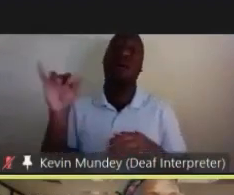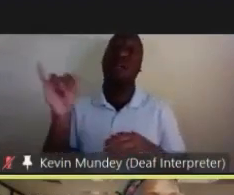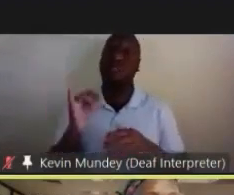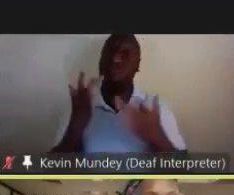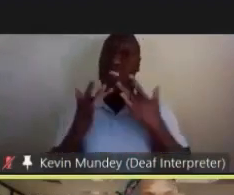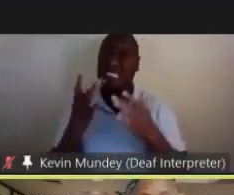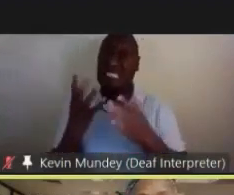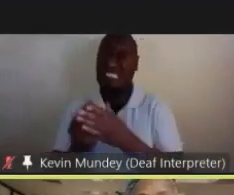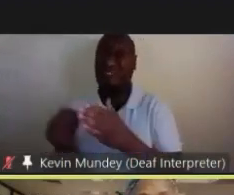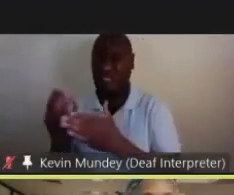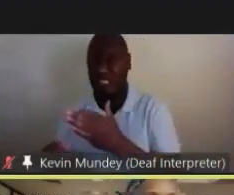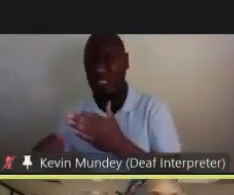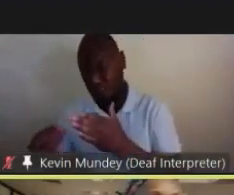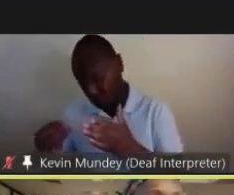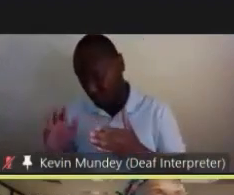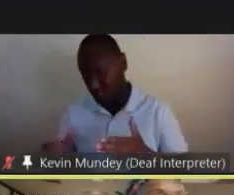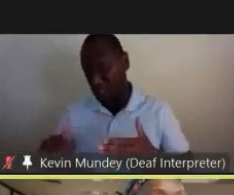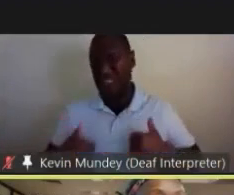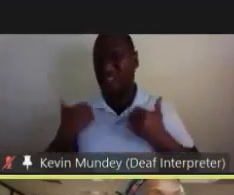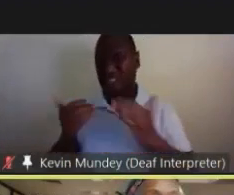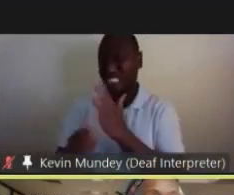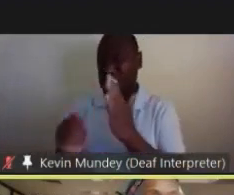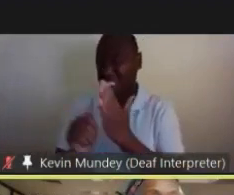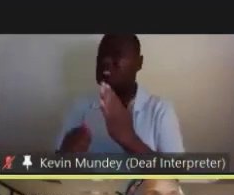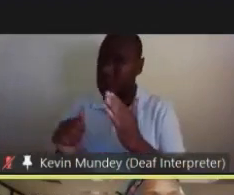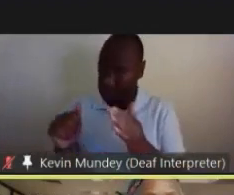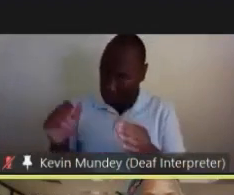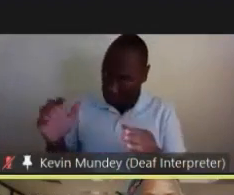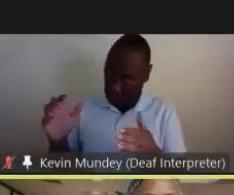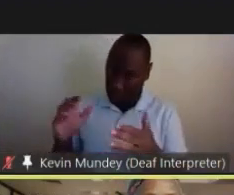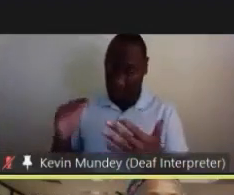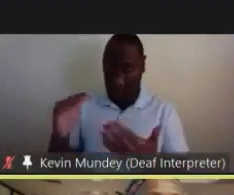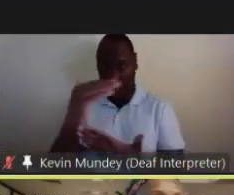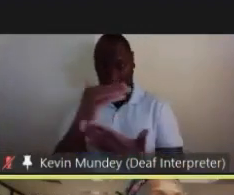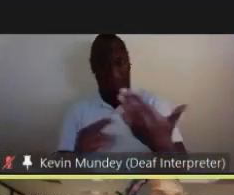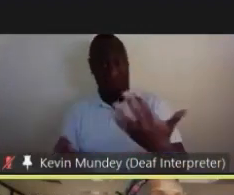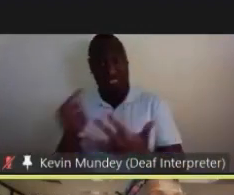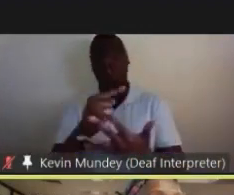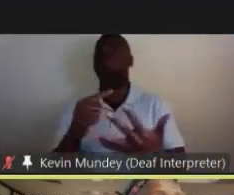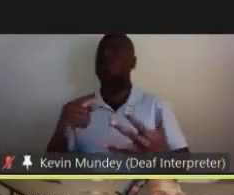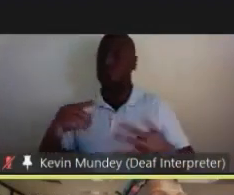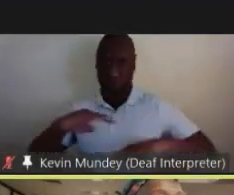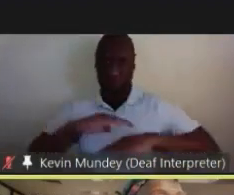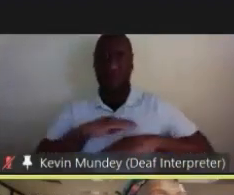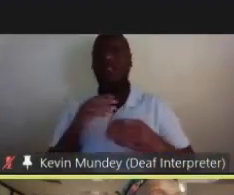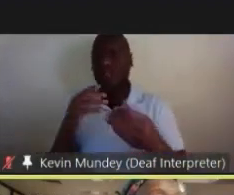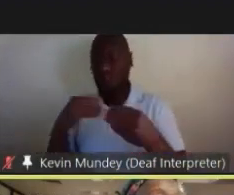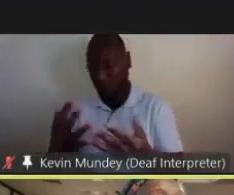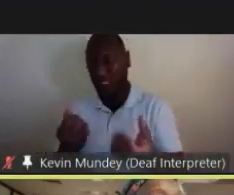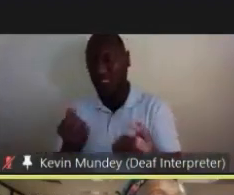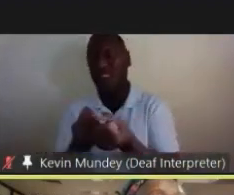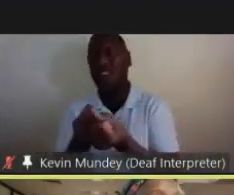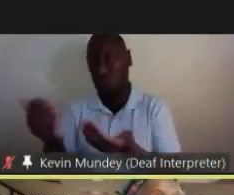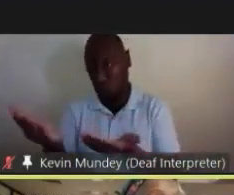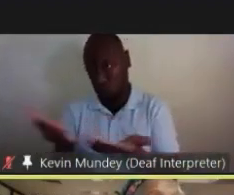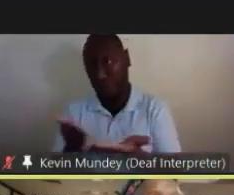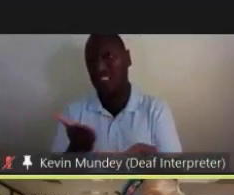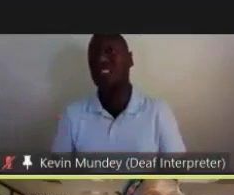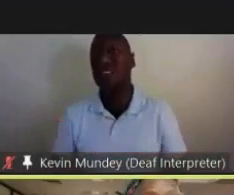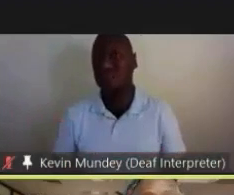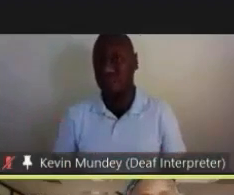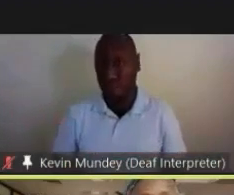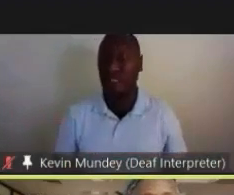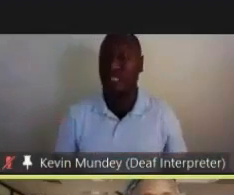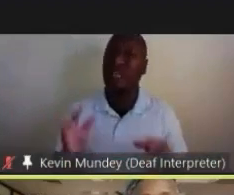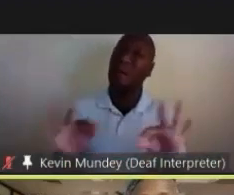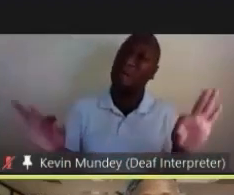life skills to meet the criteria for autism services. It is important to